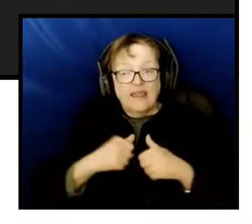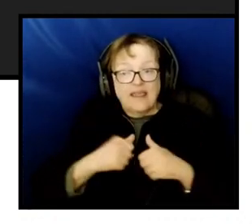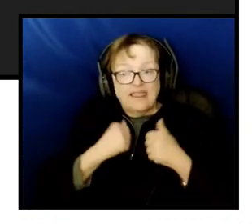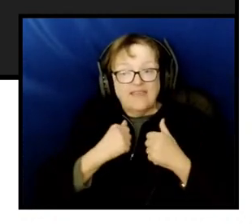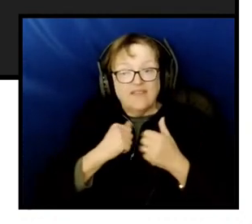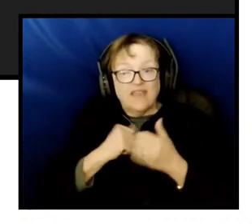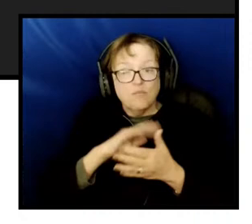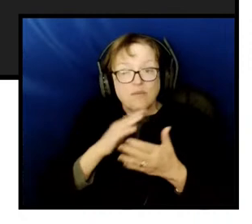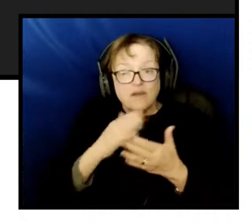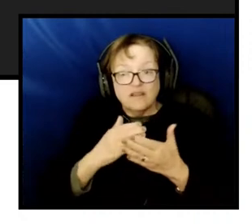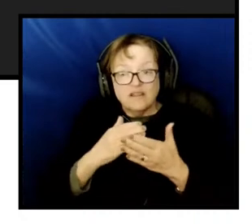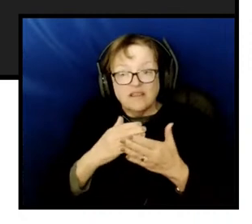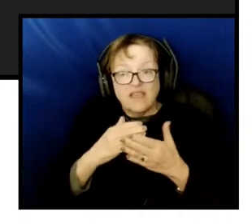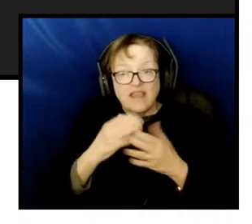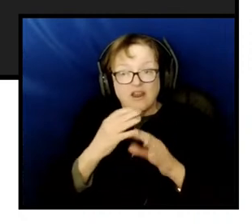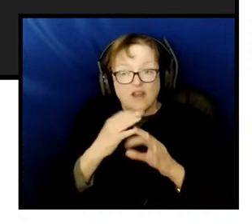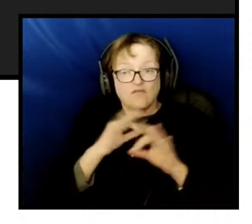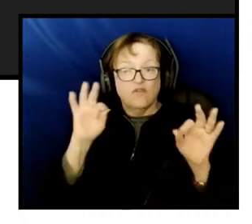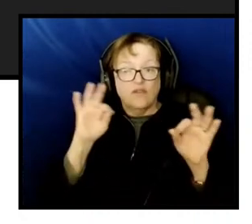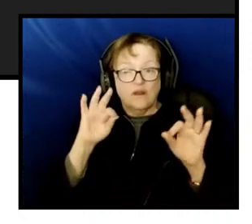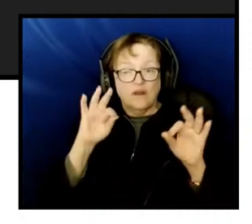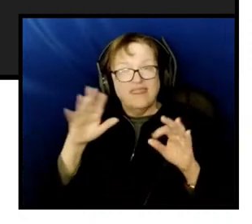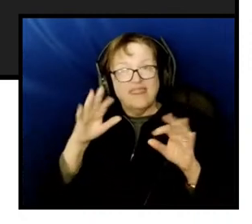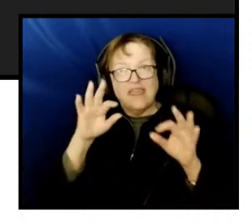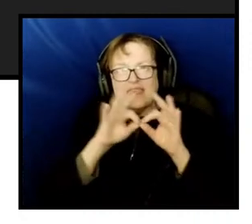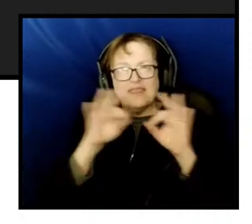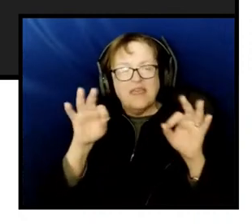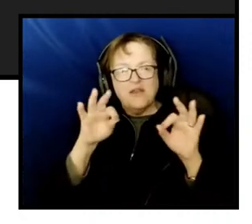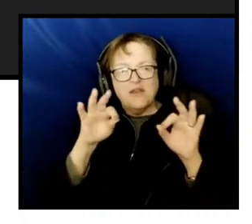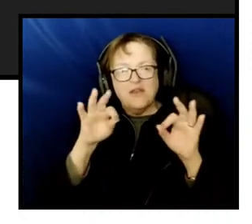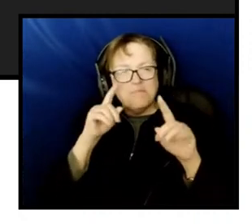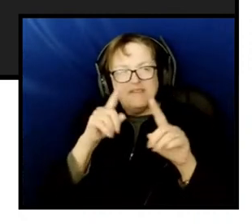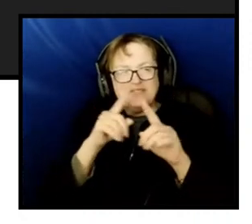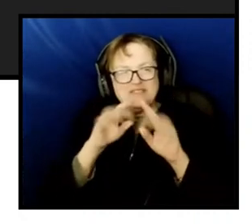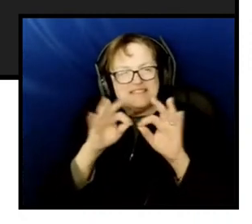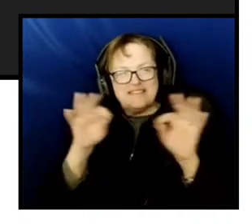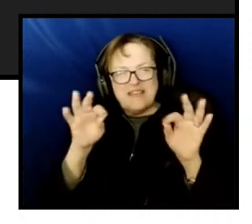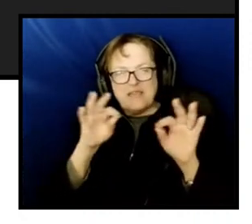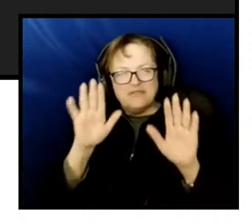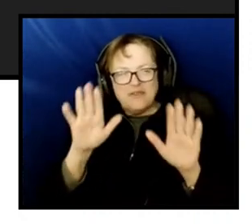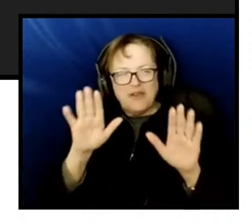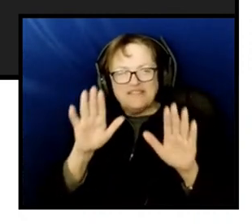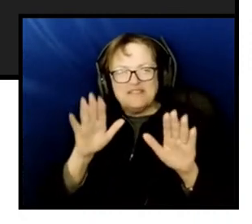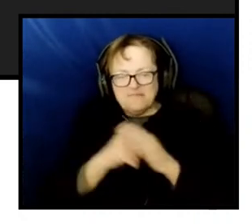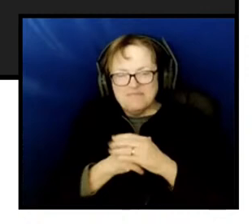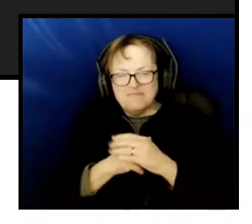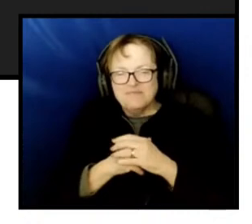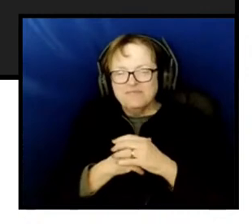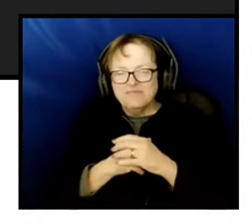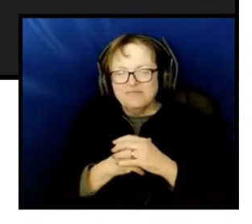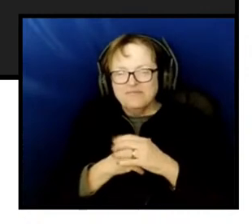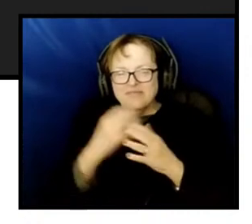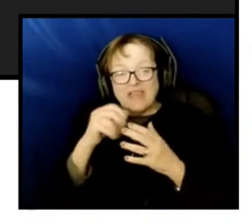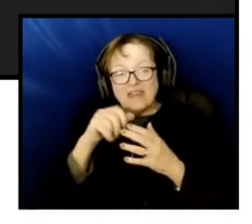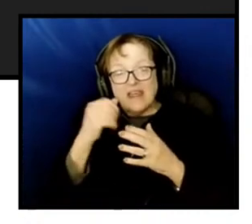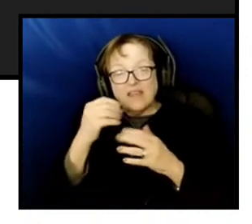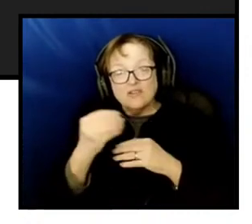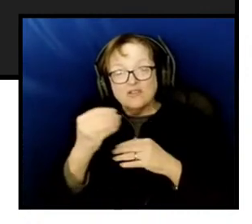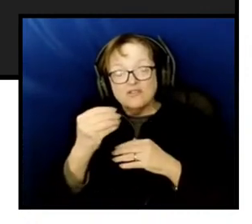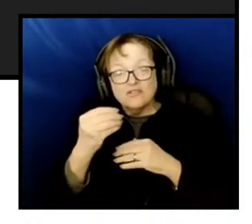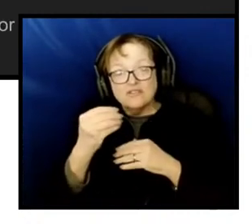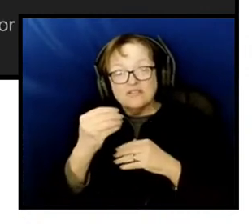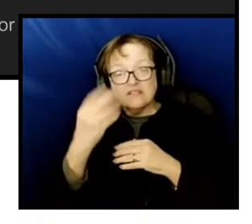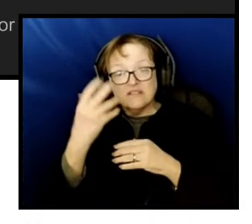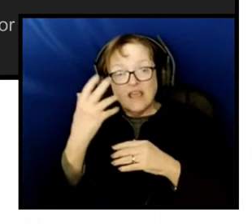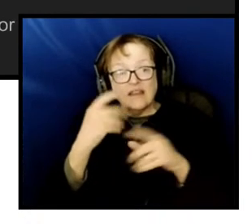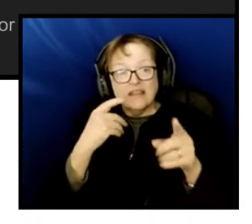in freedom. That is, I believe, their mission statement, which is awesome. We can go to the next slide, which is it has their mission statement